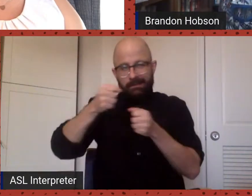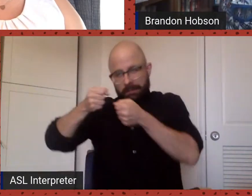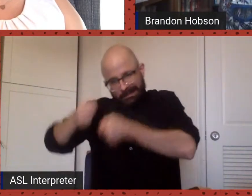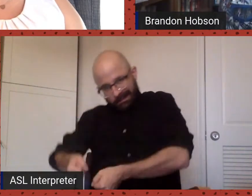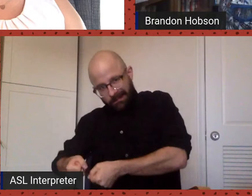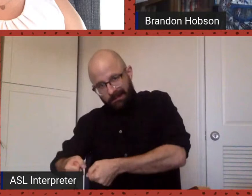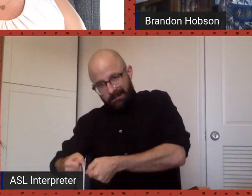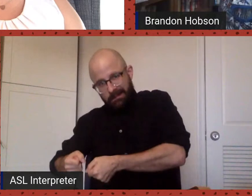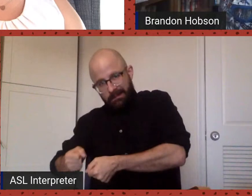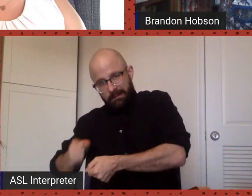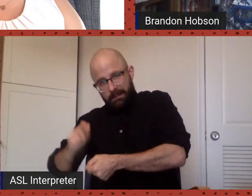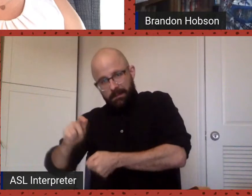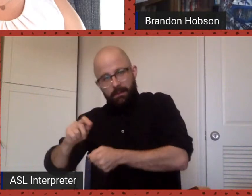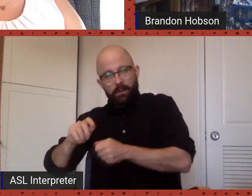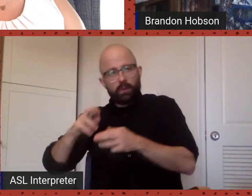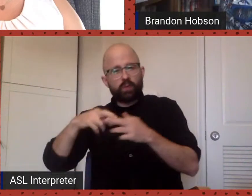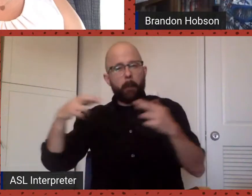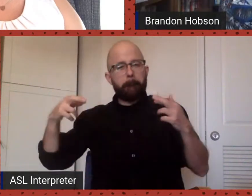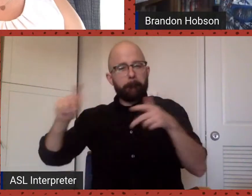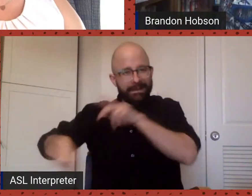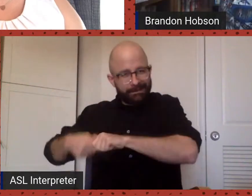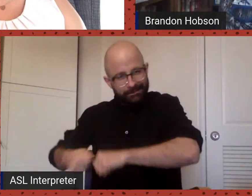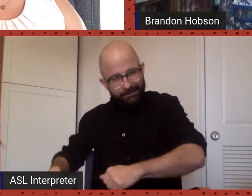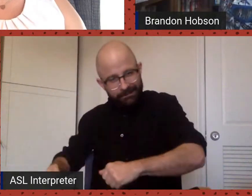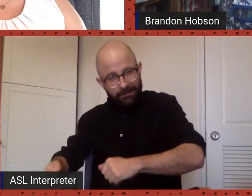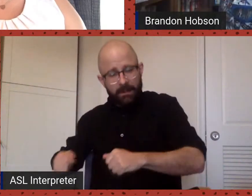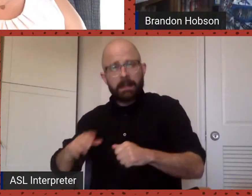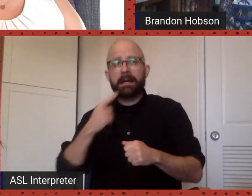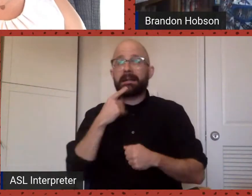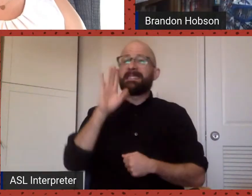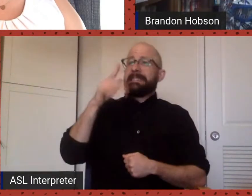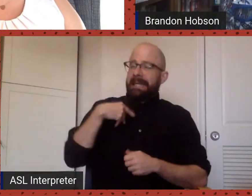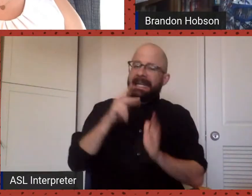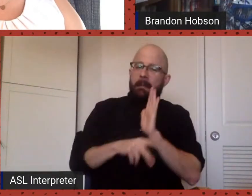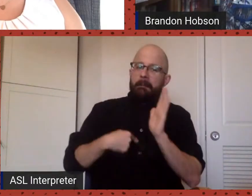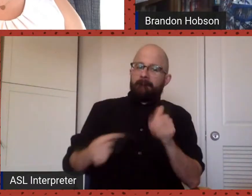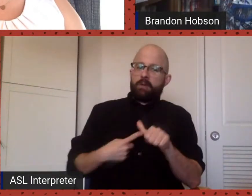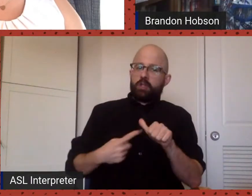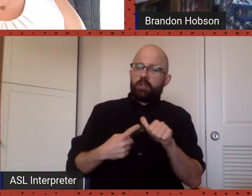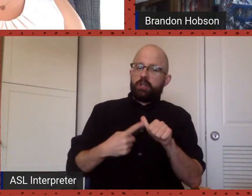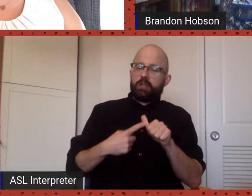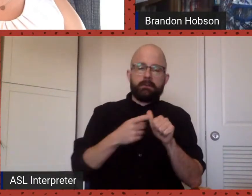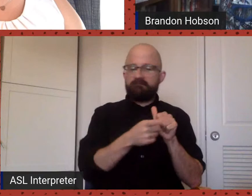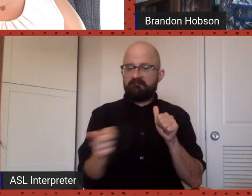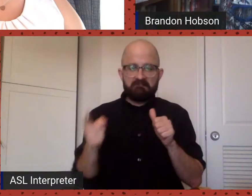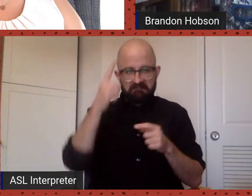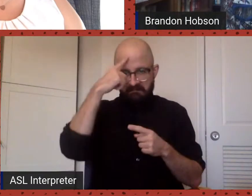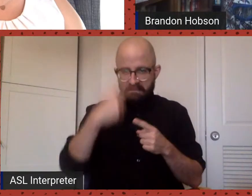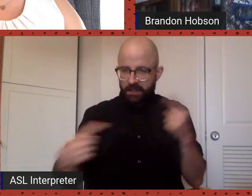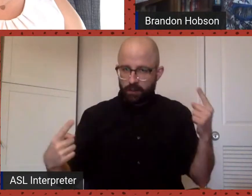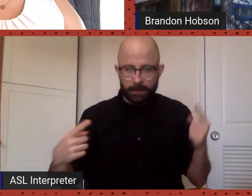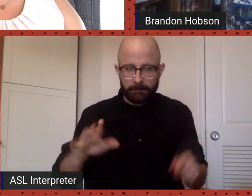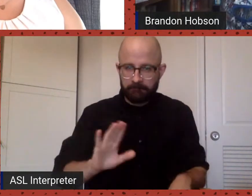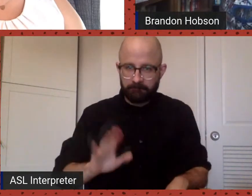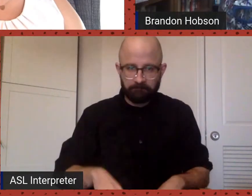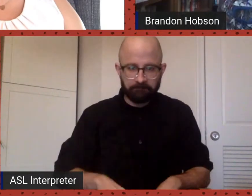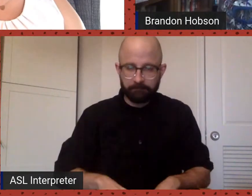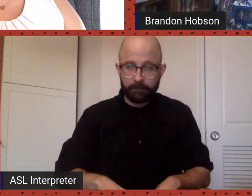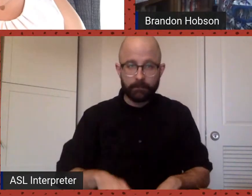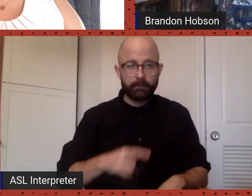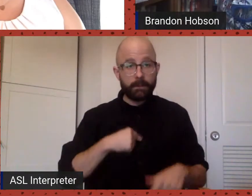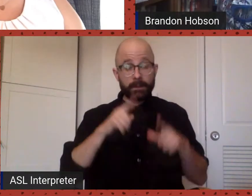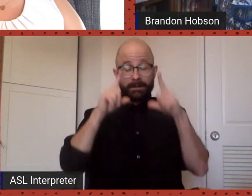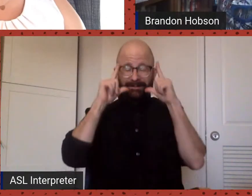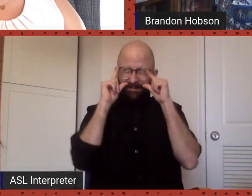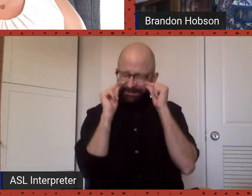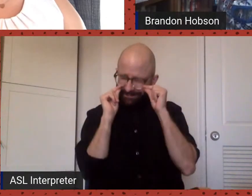rope. I told them to kill me first, but they did not agree. I closed my